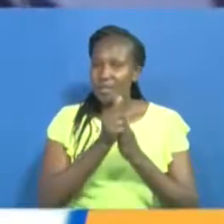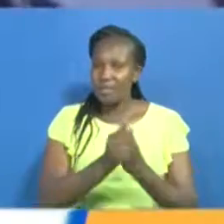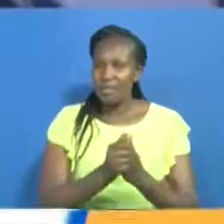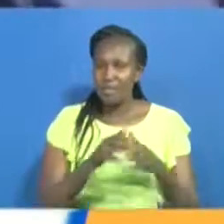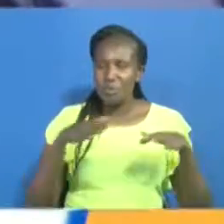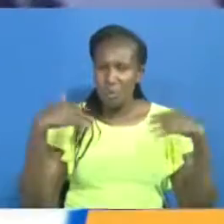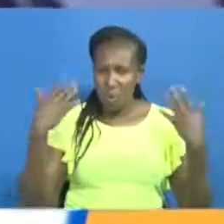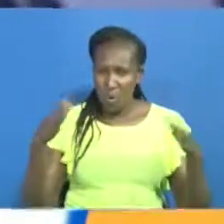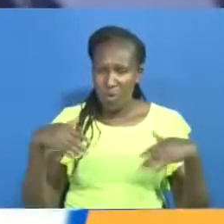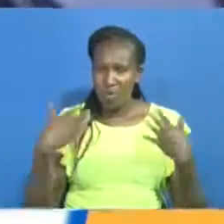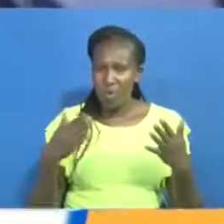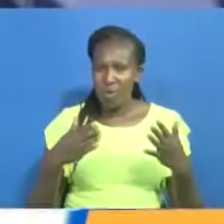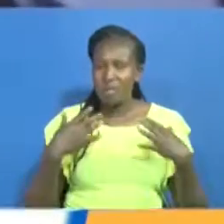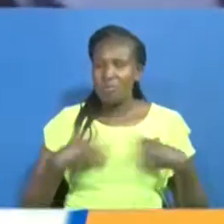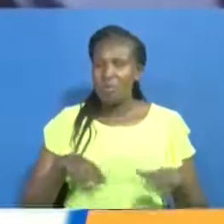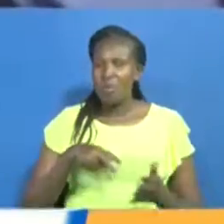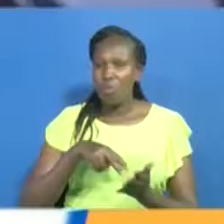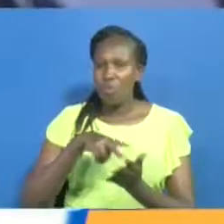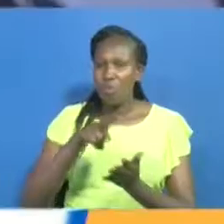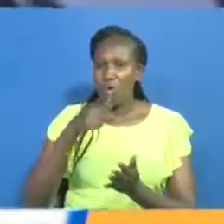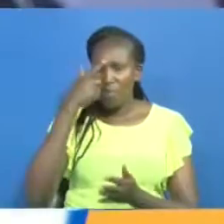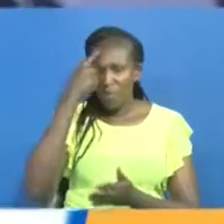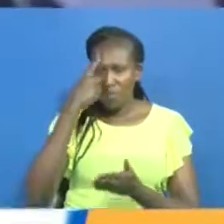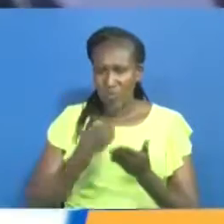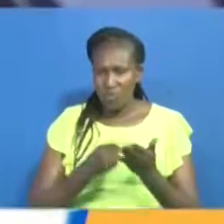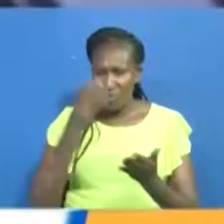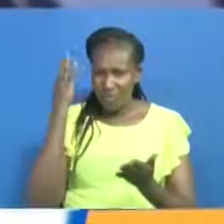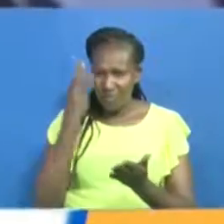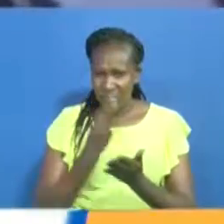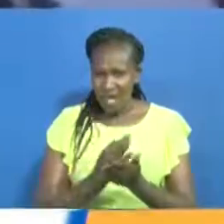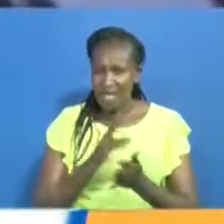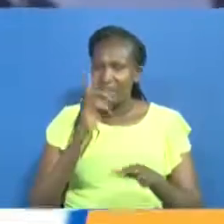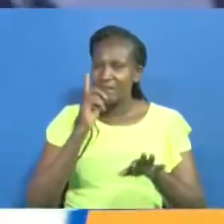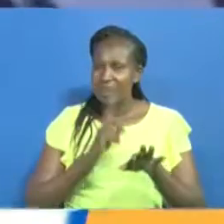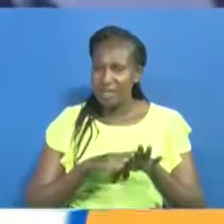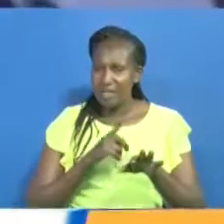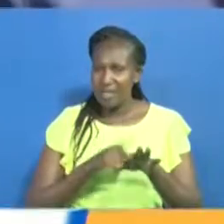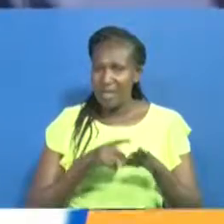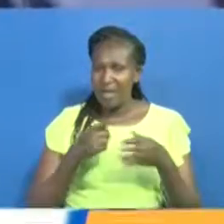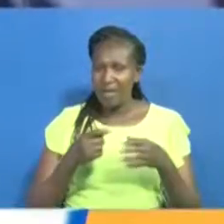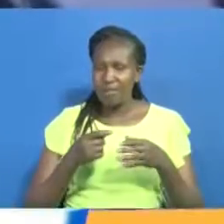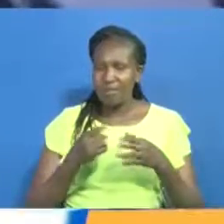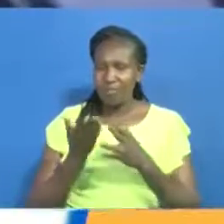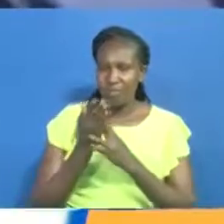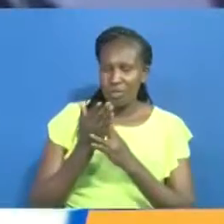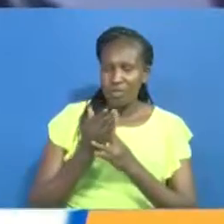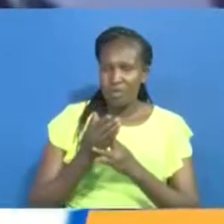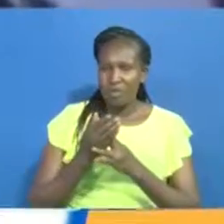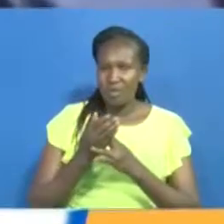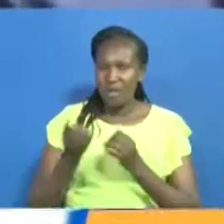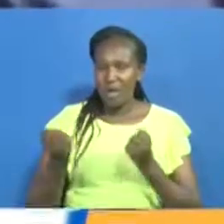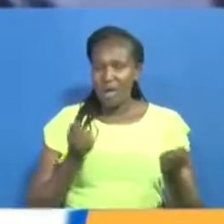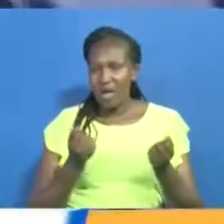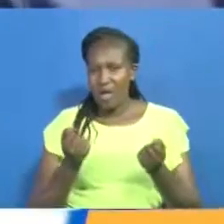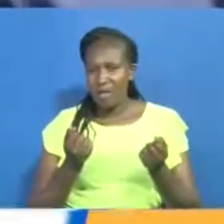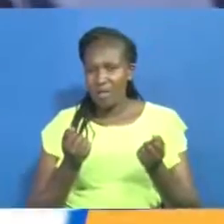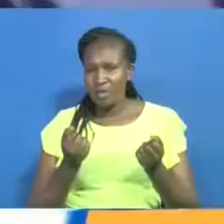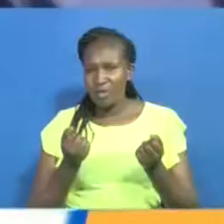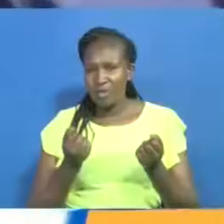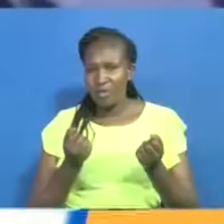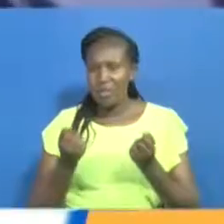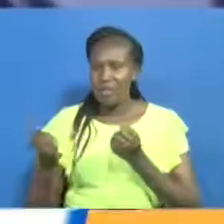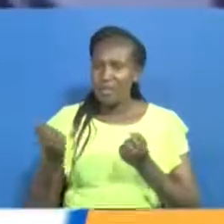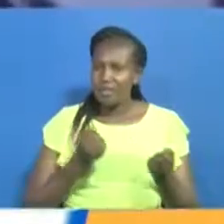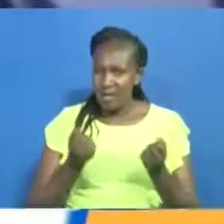always pedestrians, and that is simply because of the fact that when there is conflict between a vehicle and an NMT, the